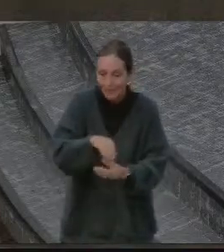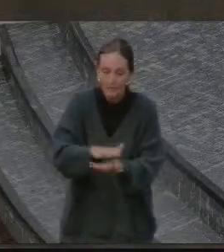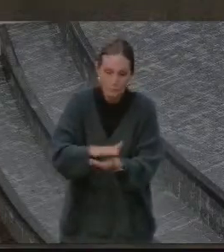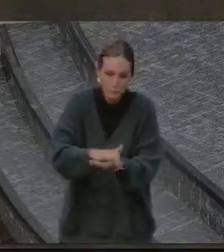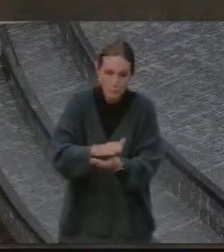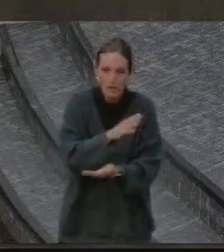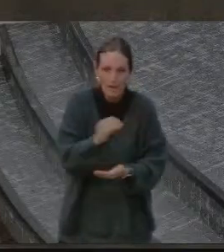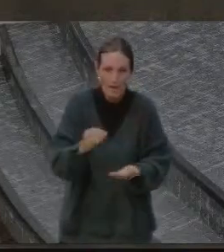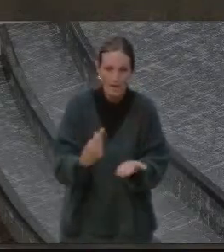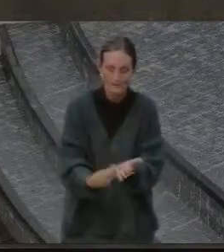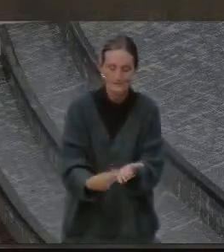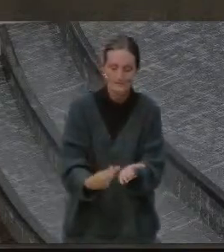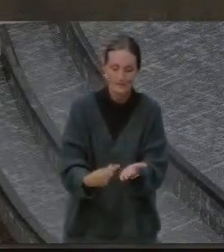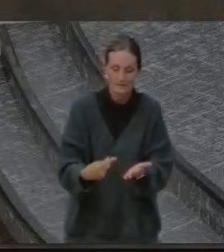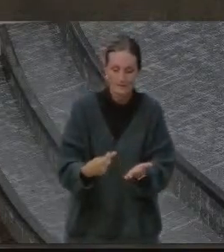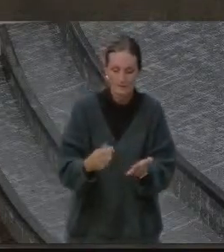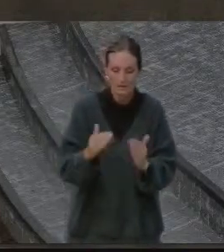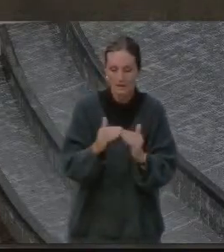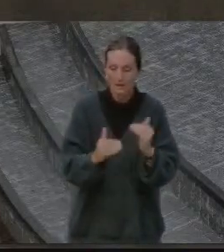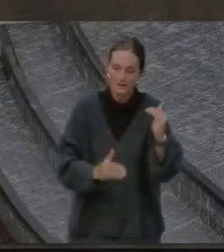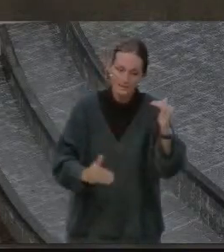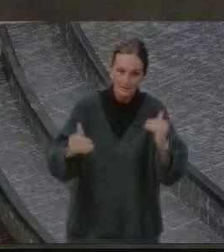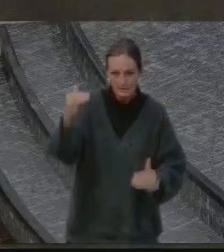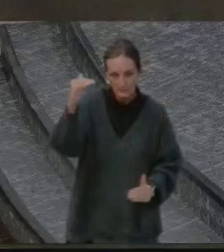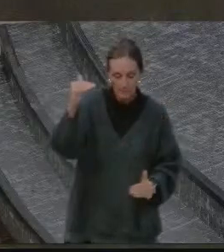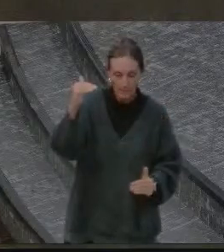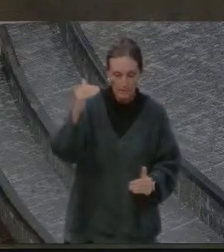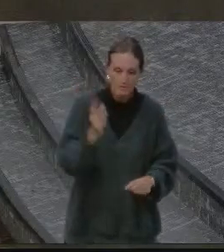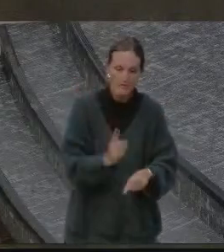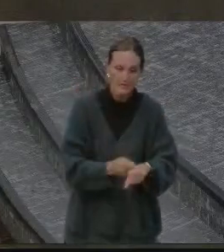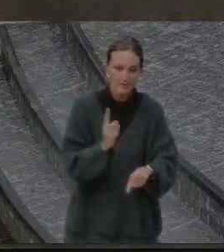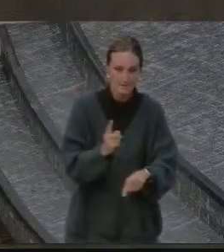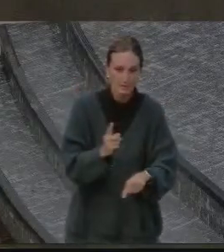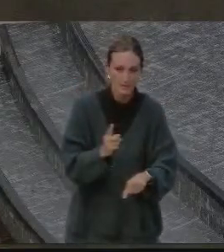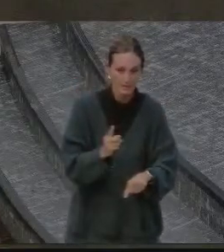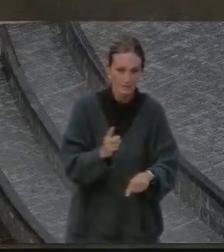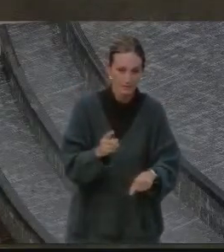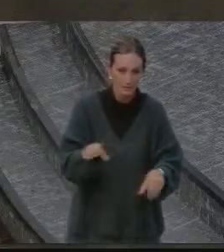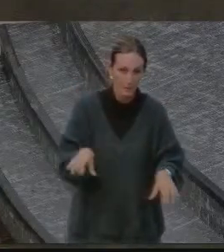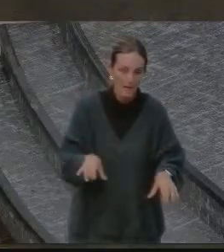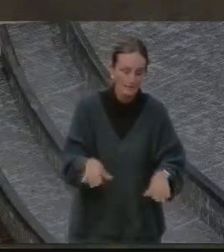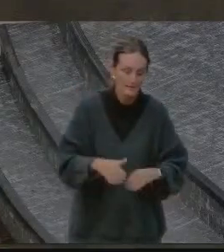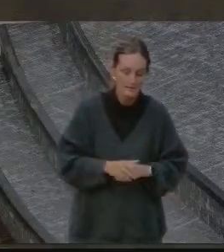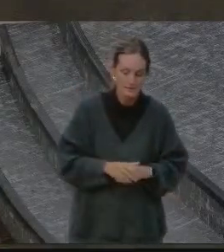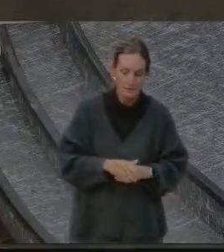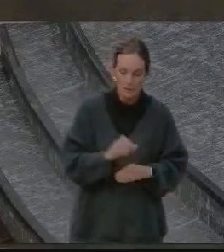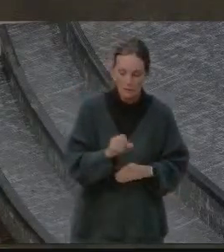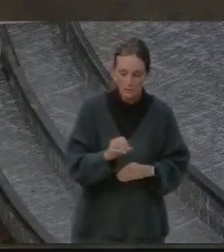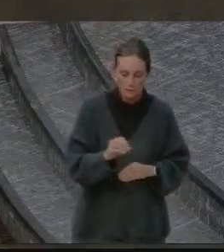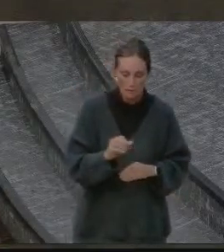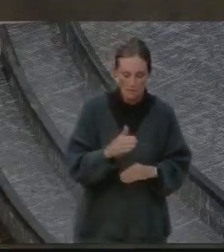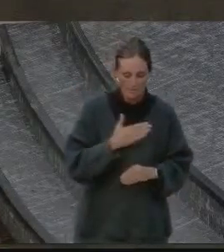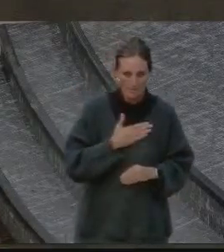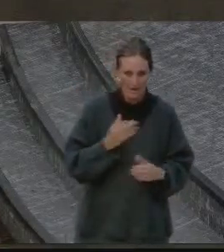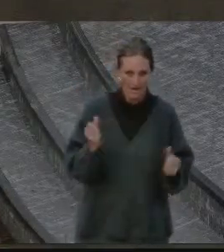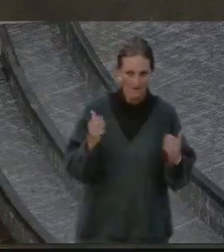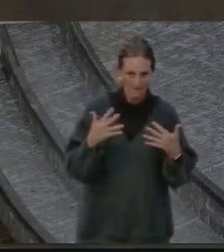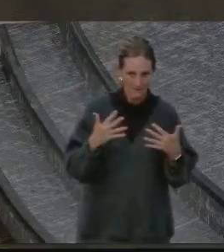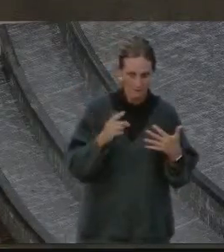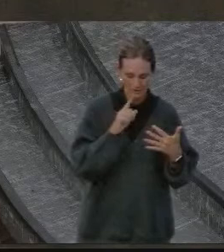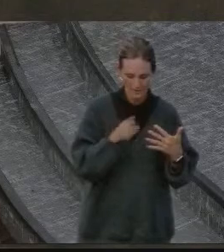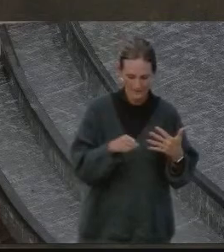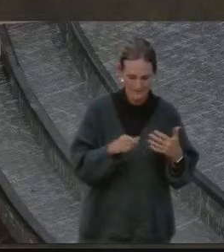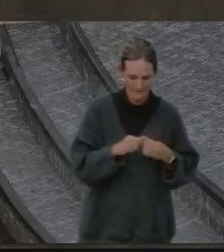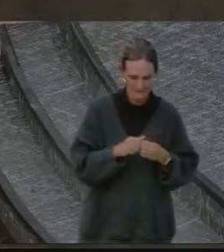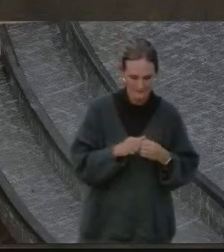around disproportionate discipline practices. I guess my fear is that without, you know,